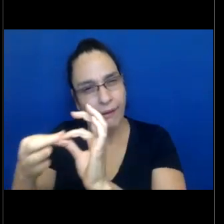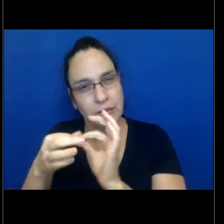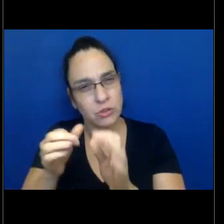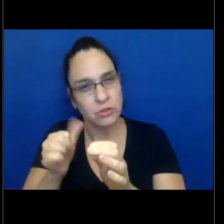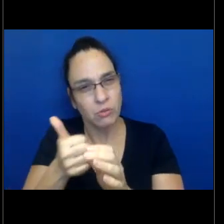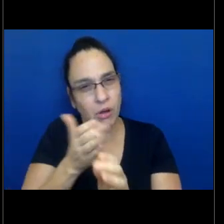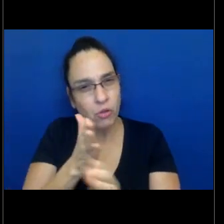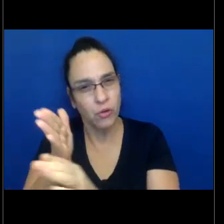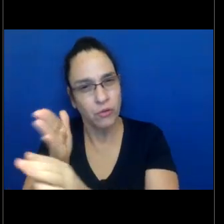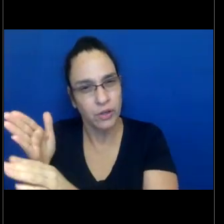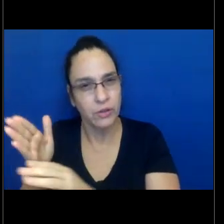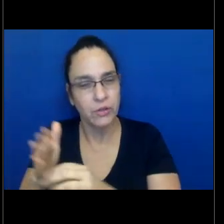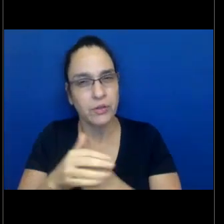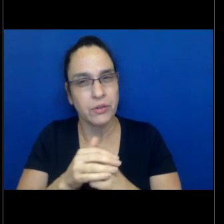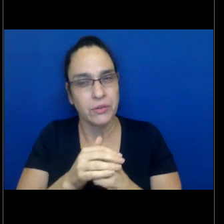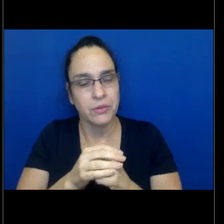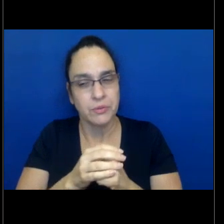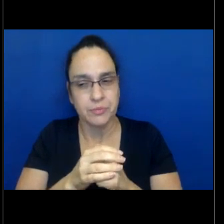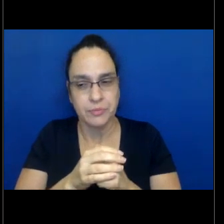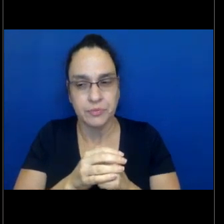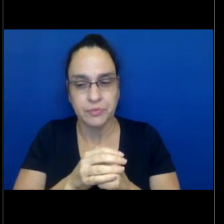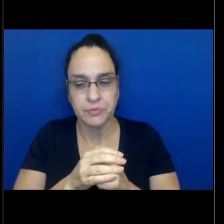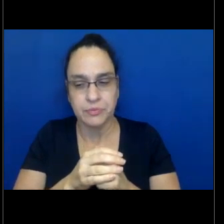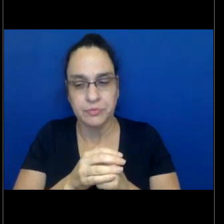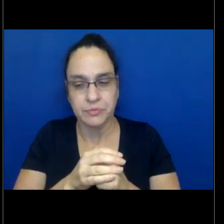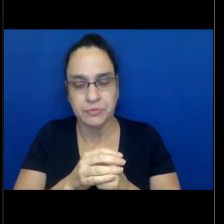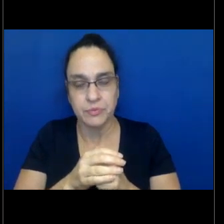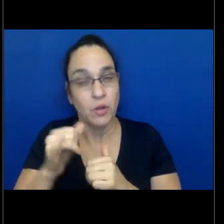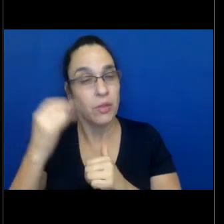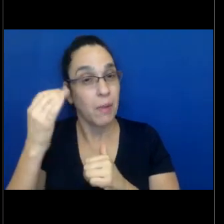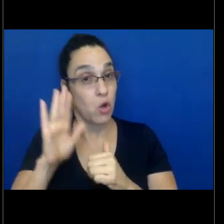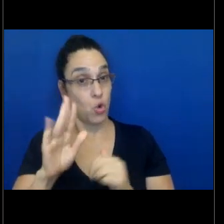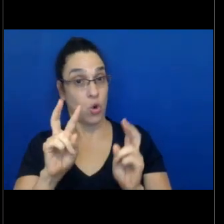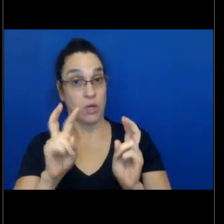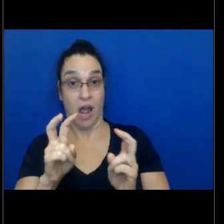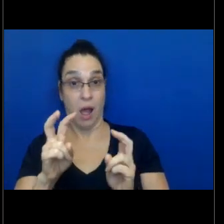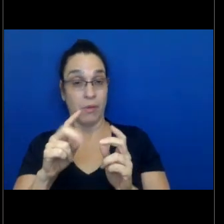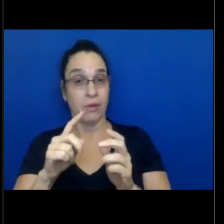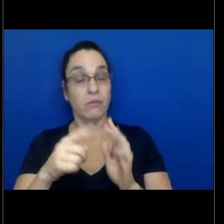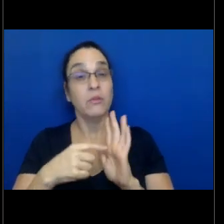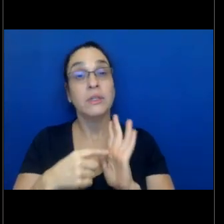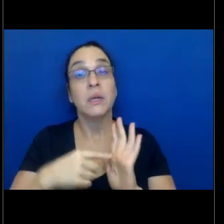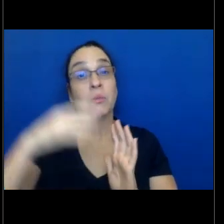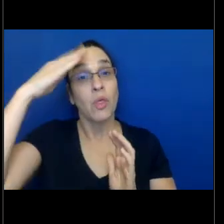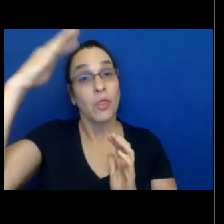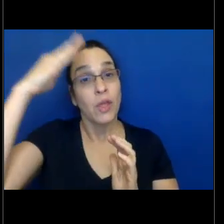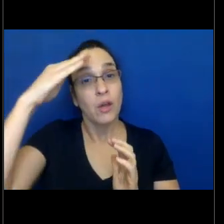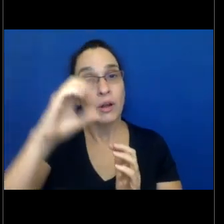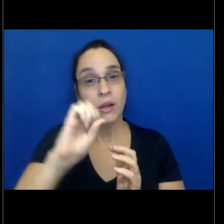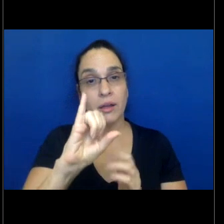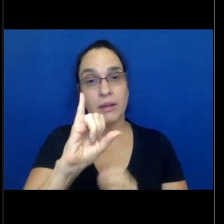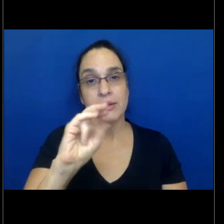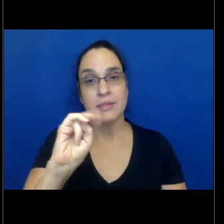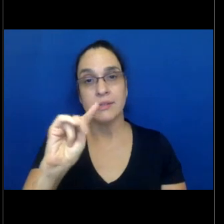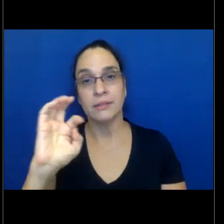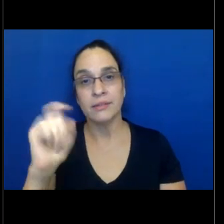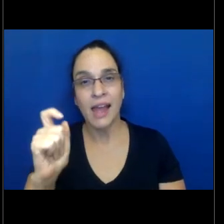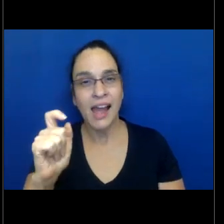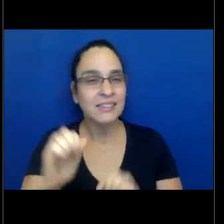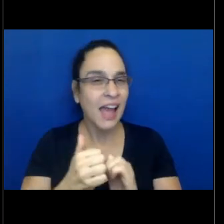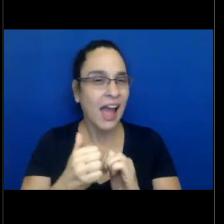how your particular topic, say in theoretical syntax, relates to, I don't know, A-bar syntax